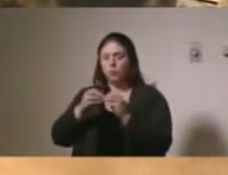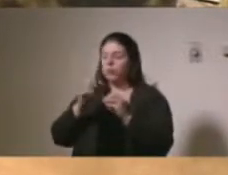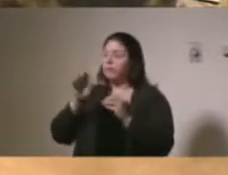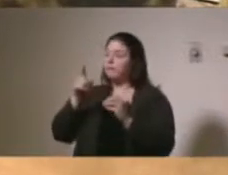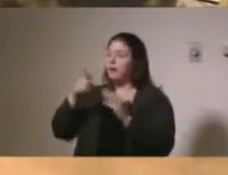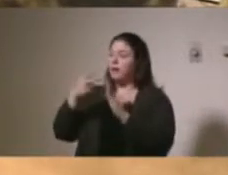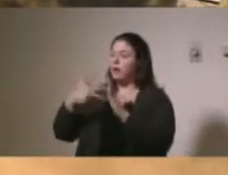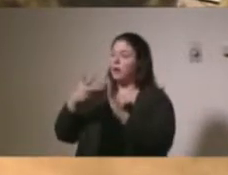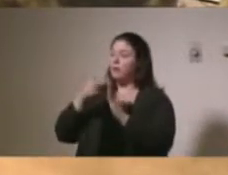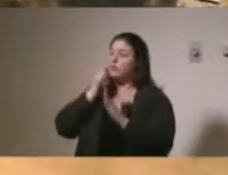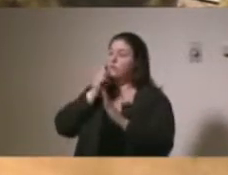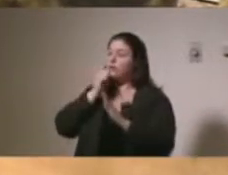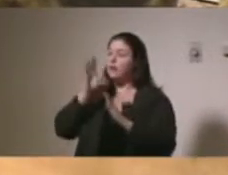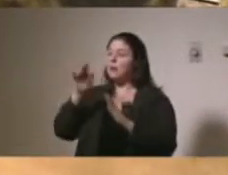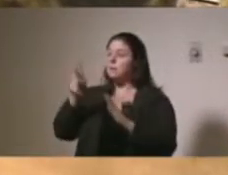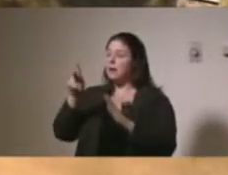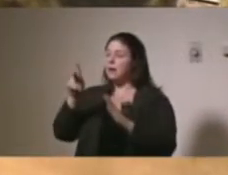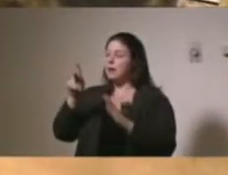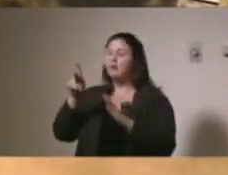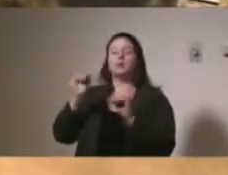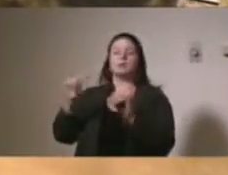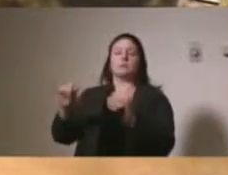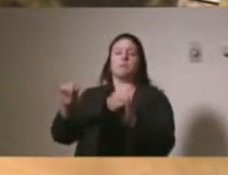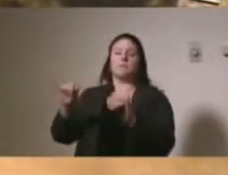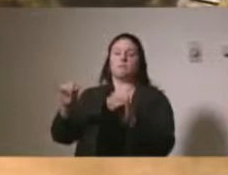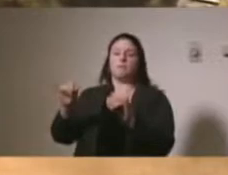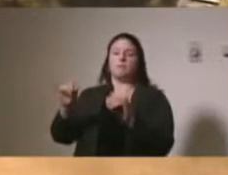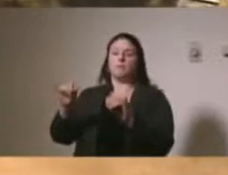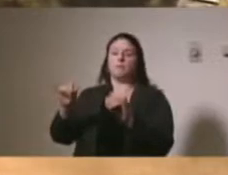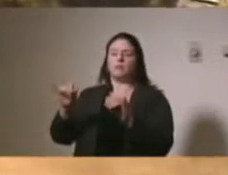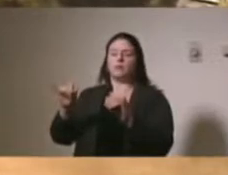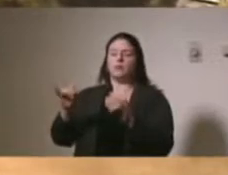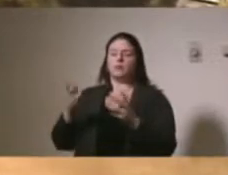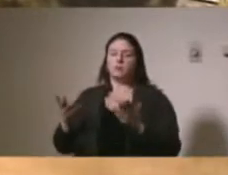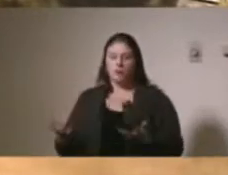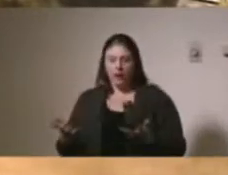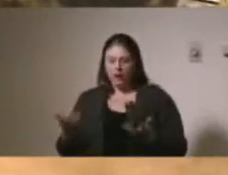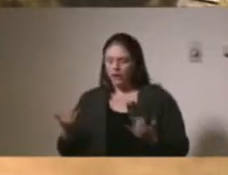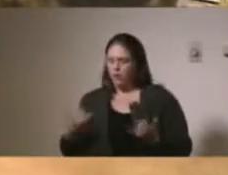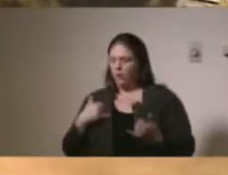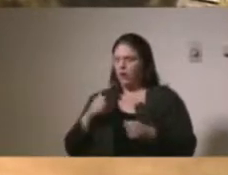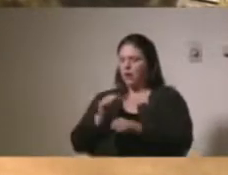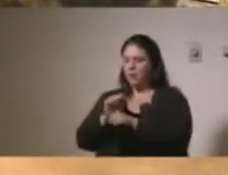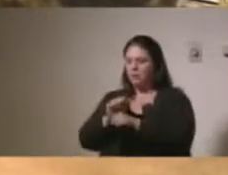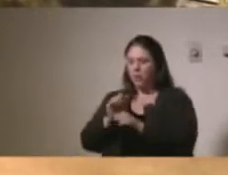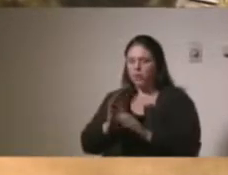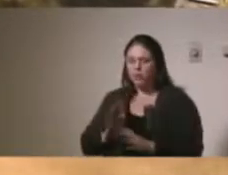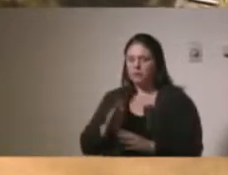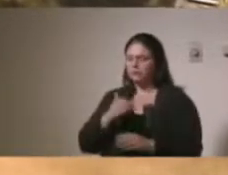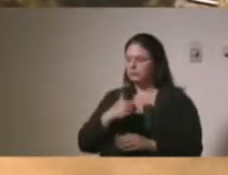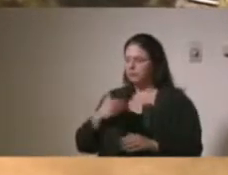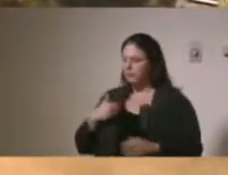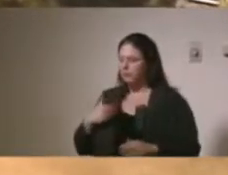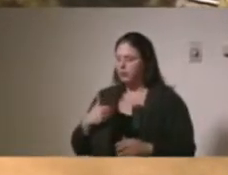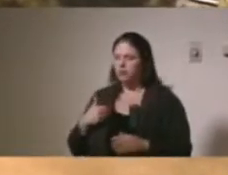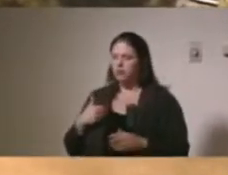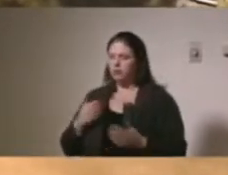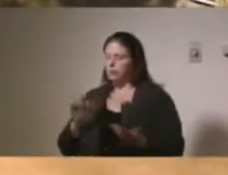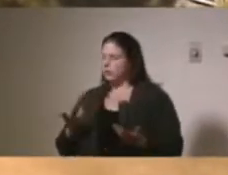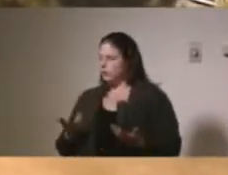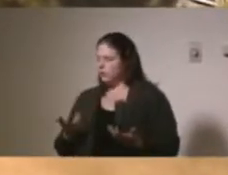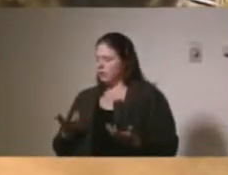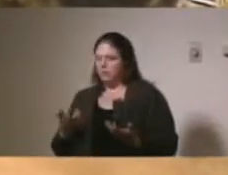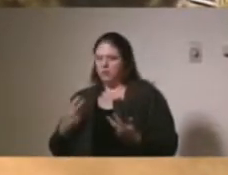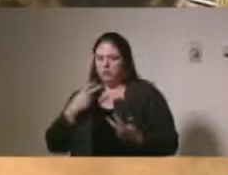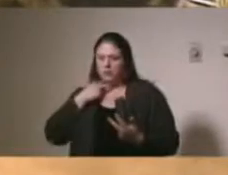per day, that did not increase. So here we had our employees, our members were being squeezed, and then we